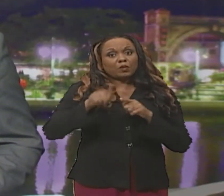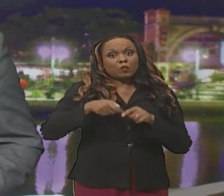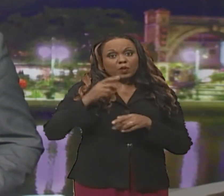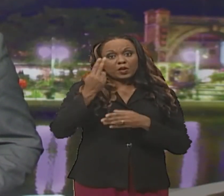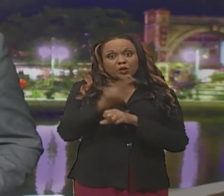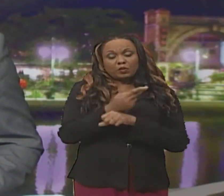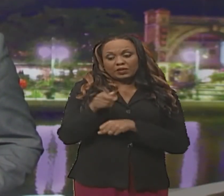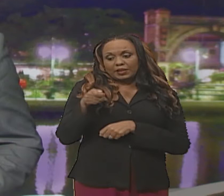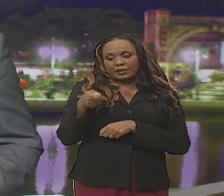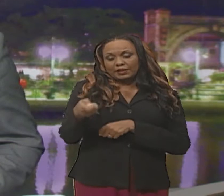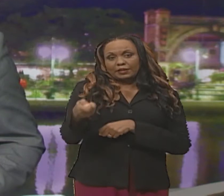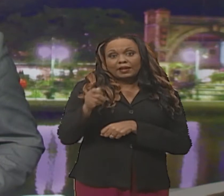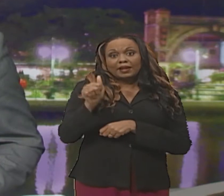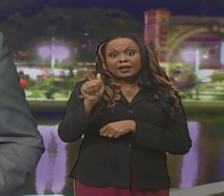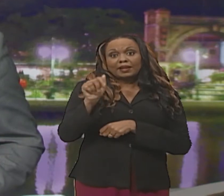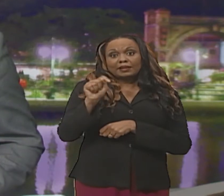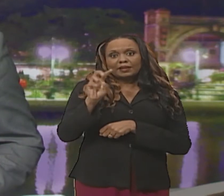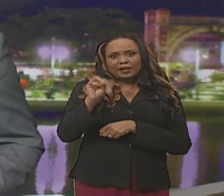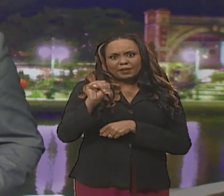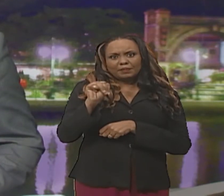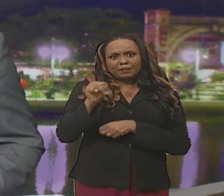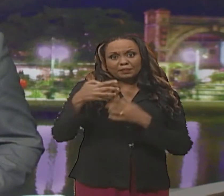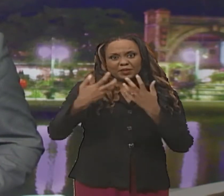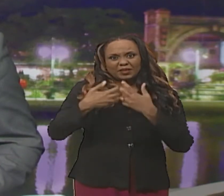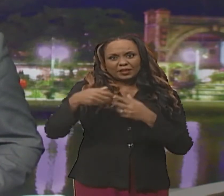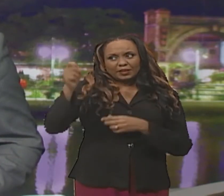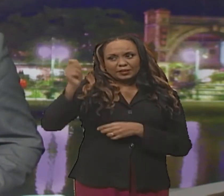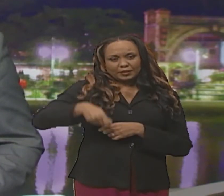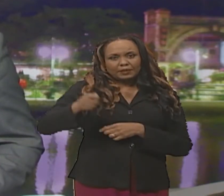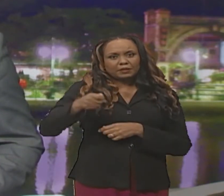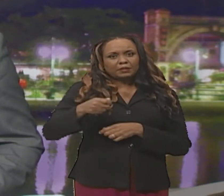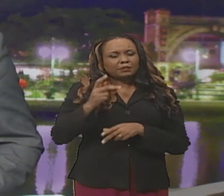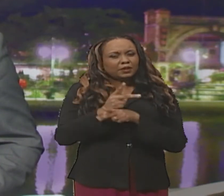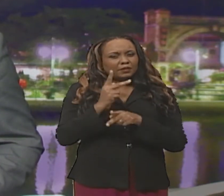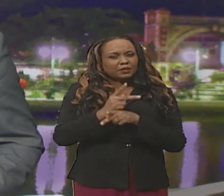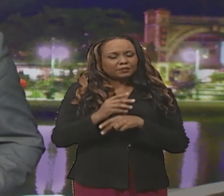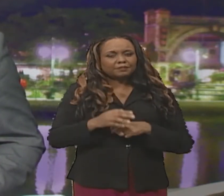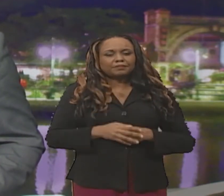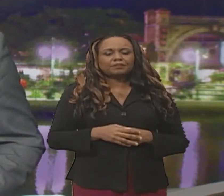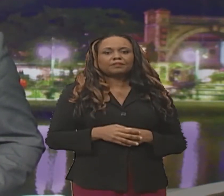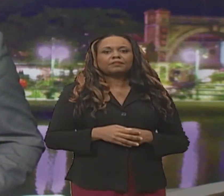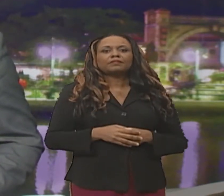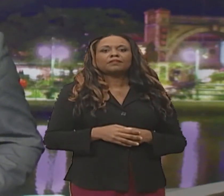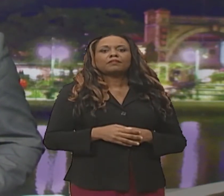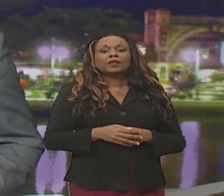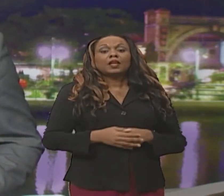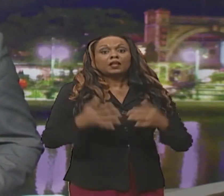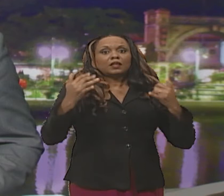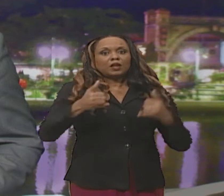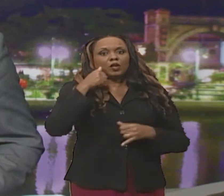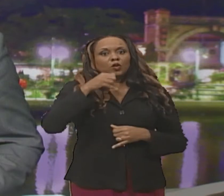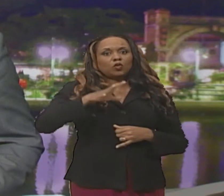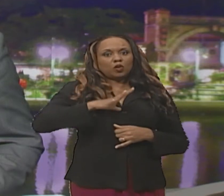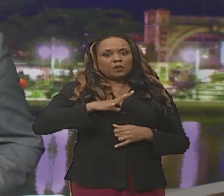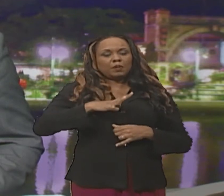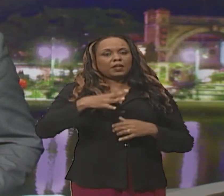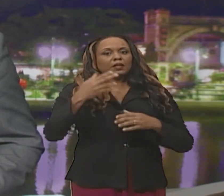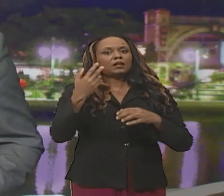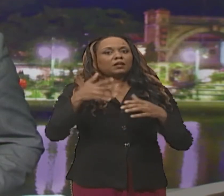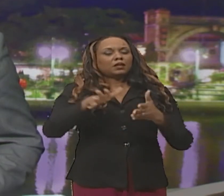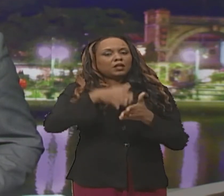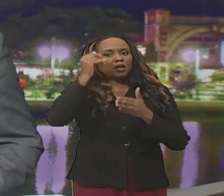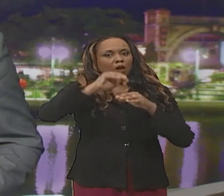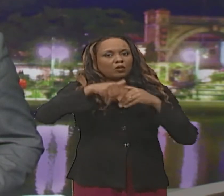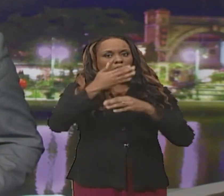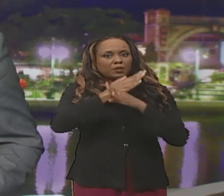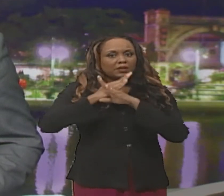hosting the self-defense classes. Secretary of the Academy, Romana Satram, says they thought the classes were necessary given the increase in